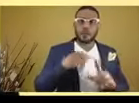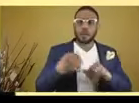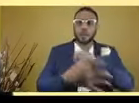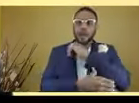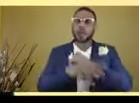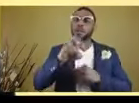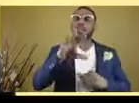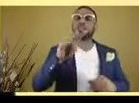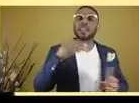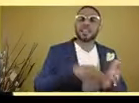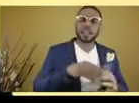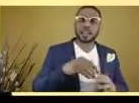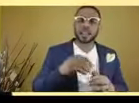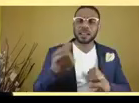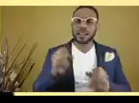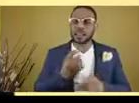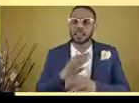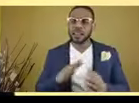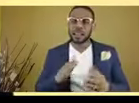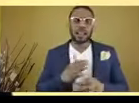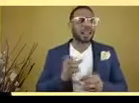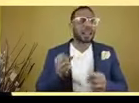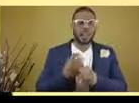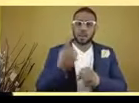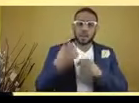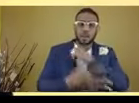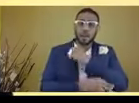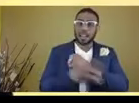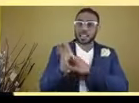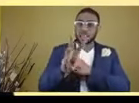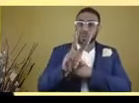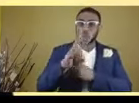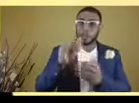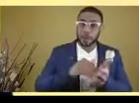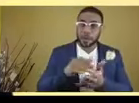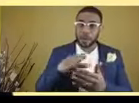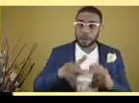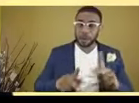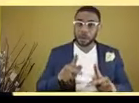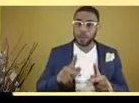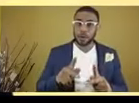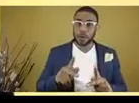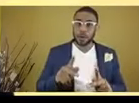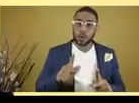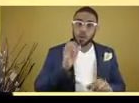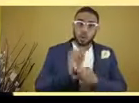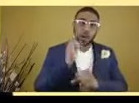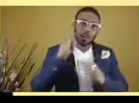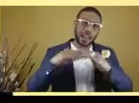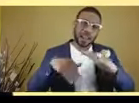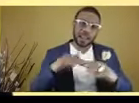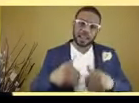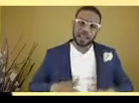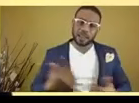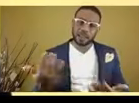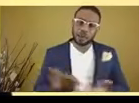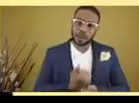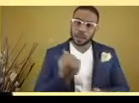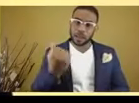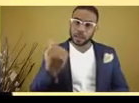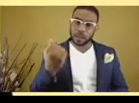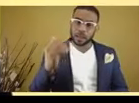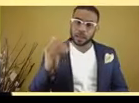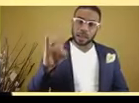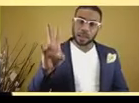250,000 people were dying a year from poverty, 62 million people were working for less than a living wage, 87